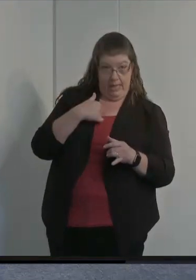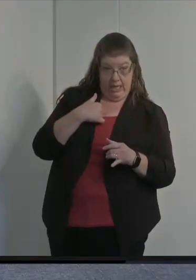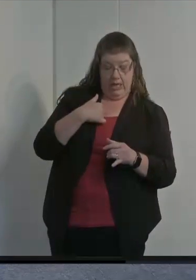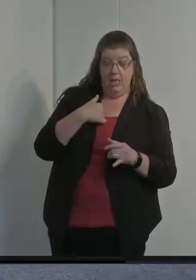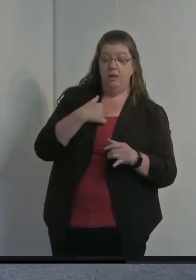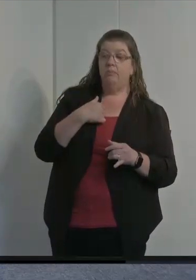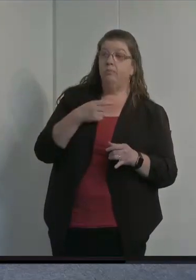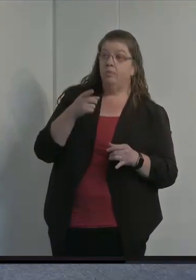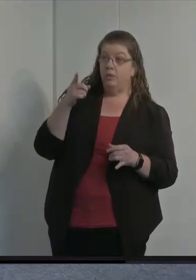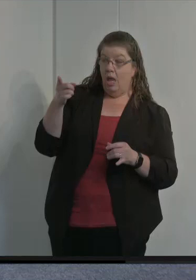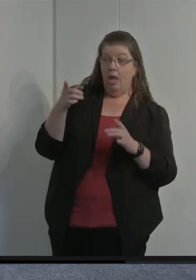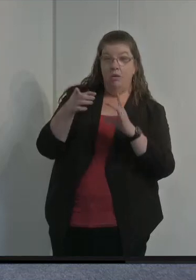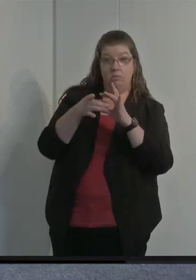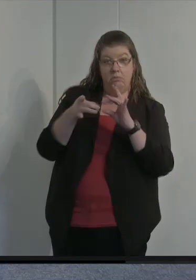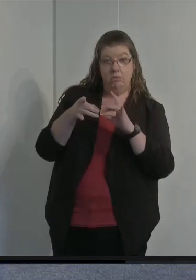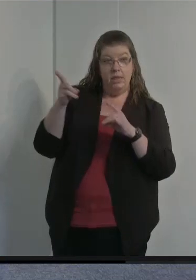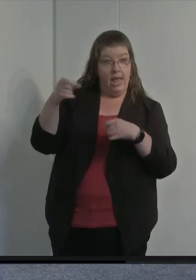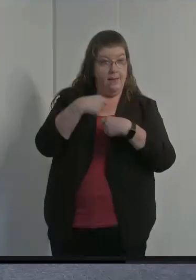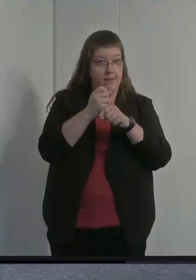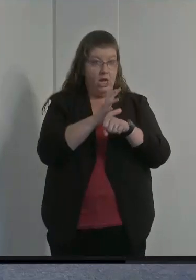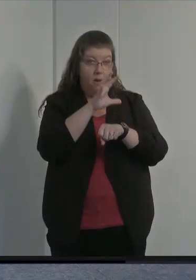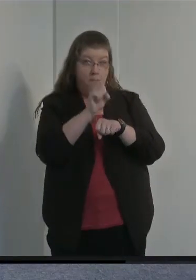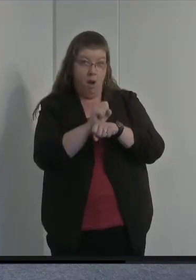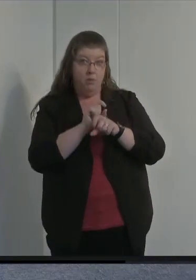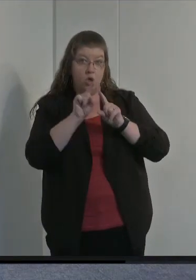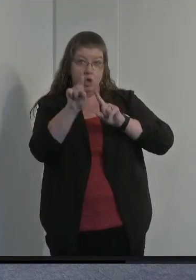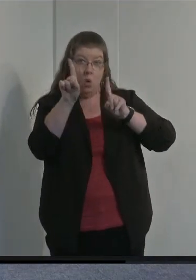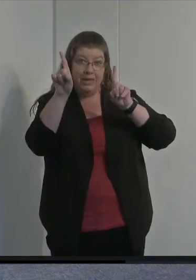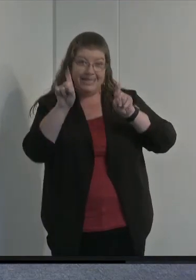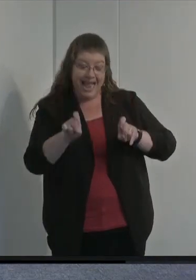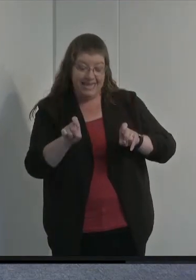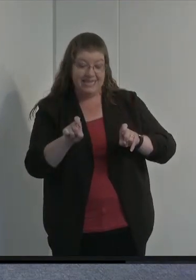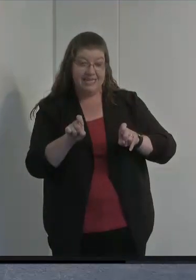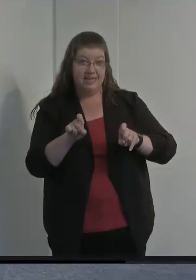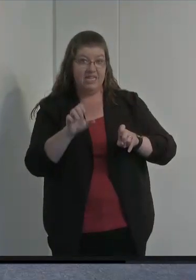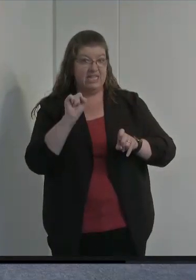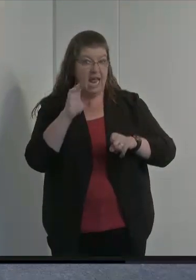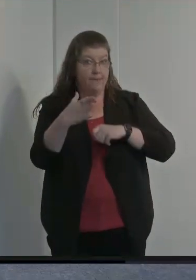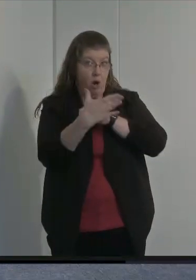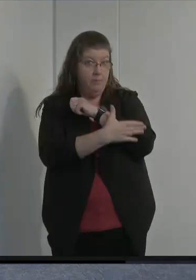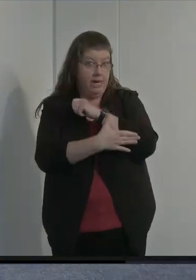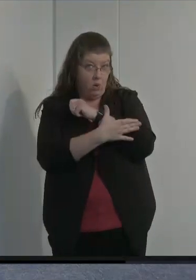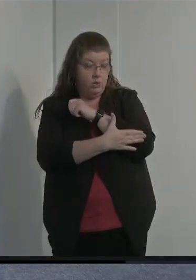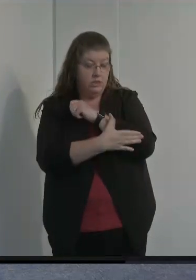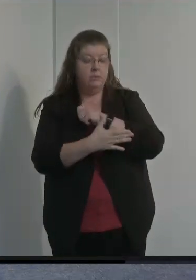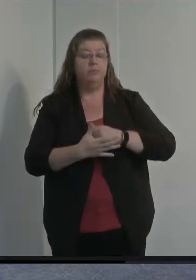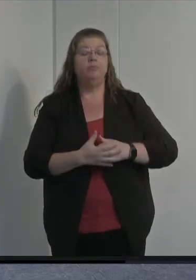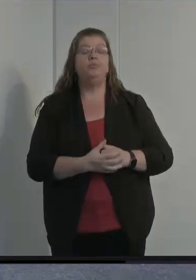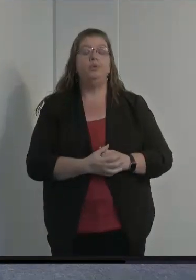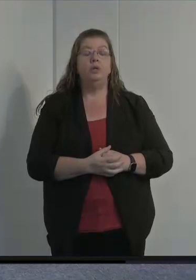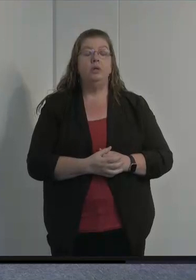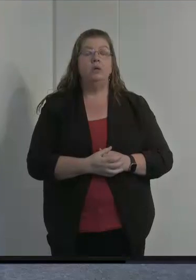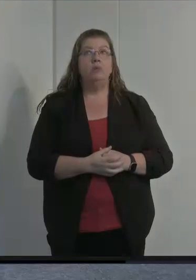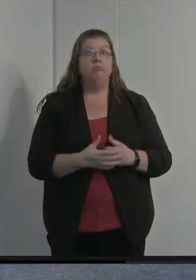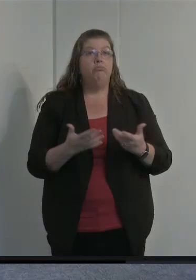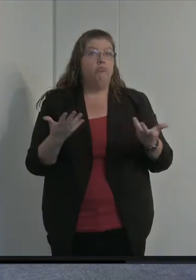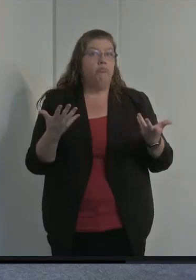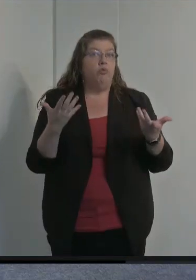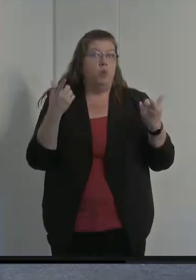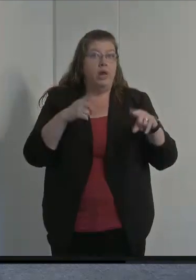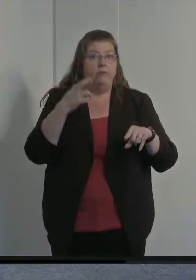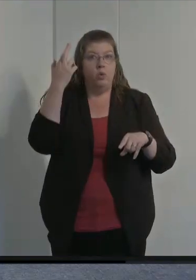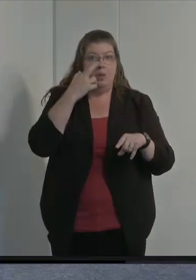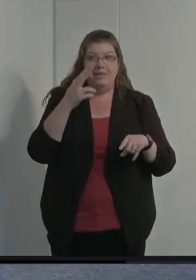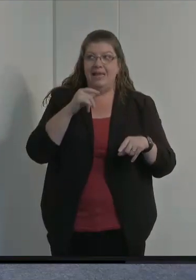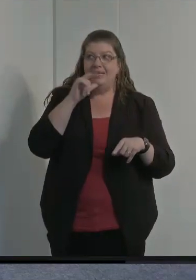that they had made an appointment to go get tested in Santa Barbara County, and for whatever reason, they didn't